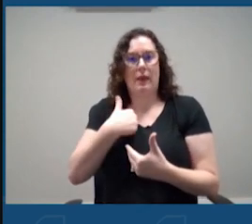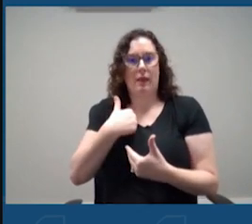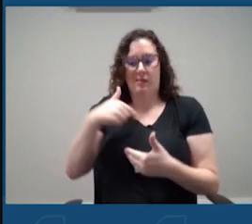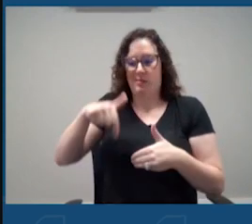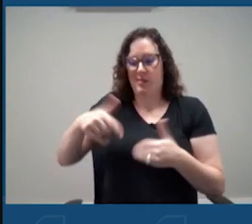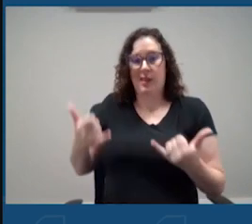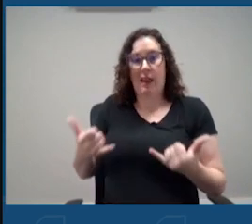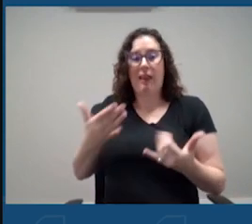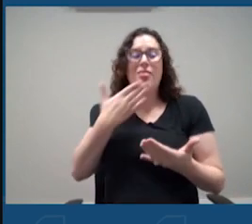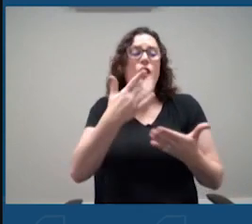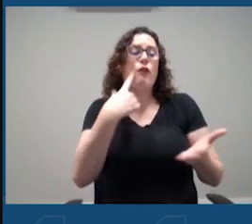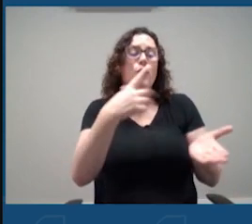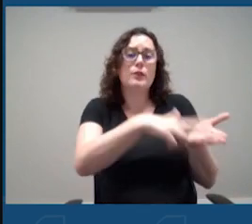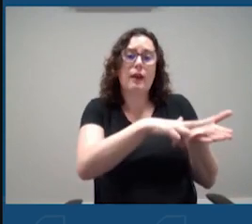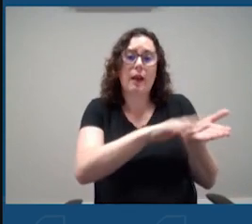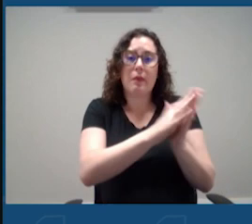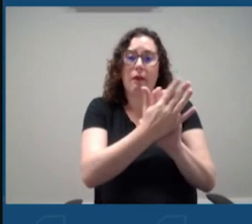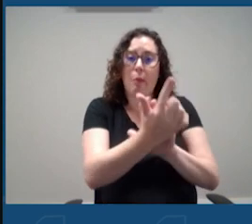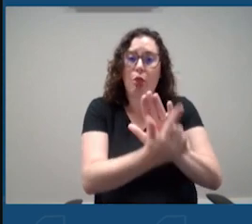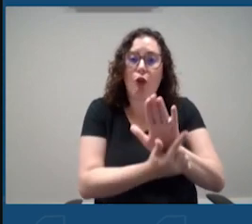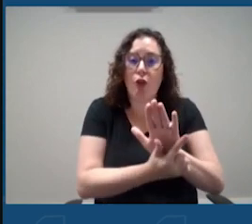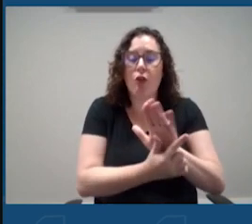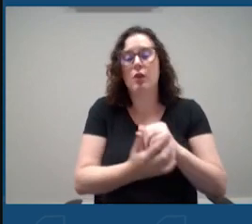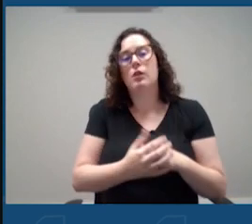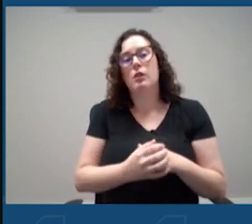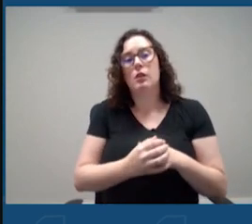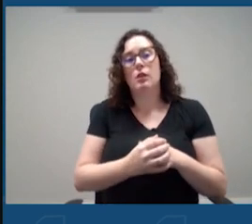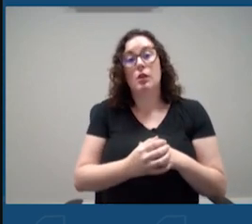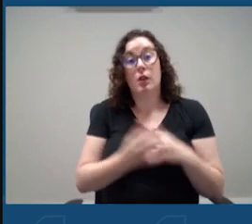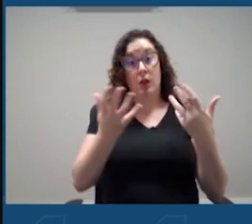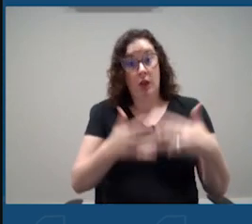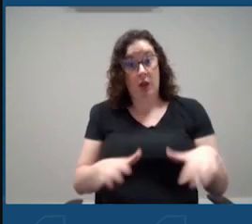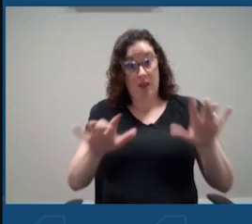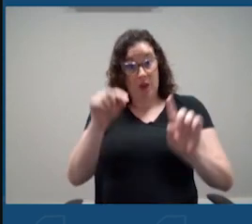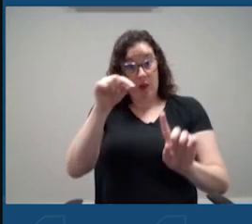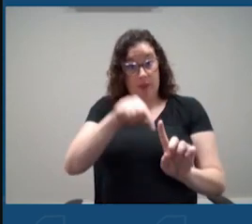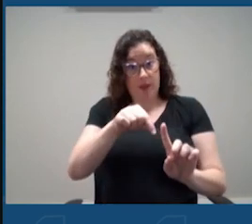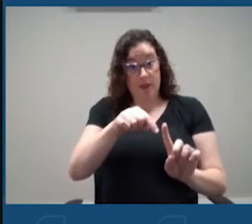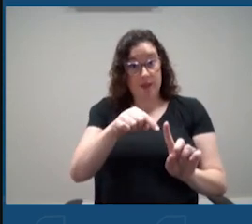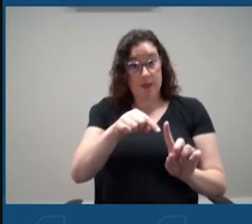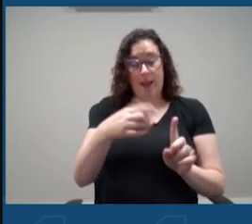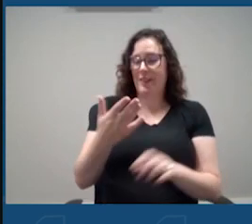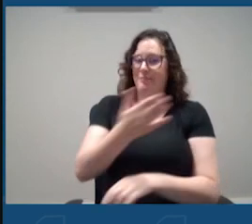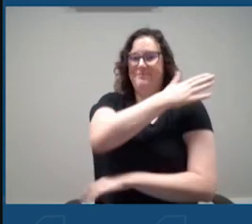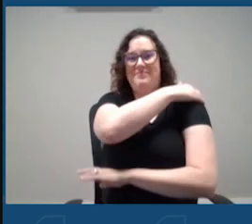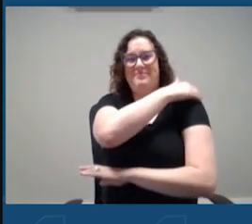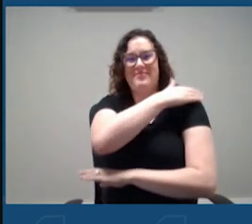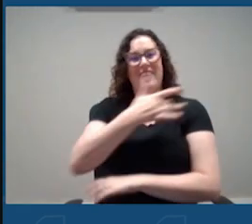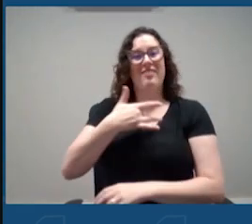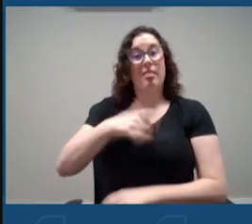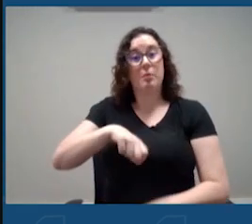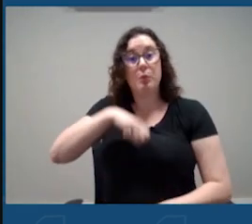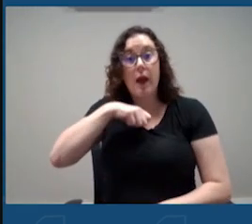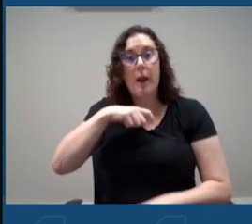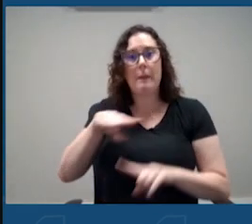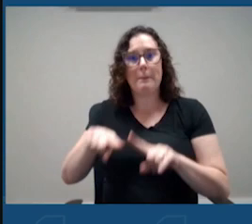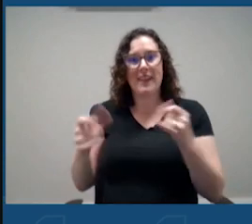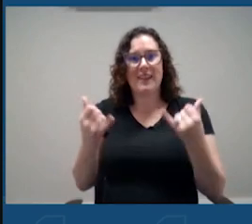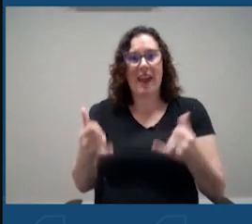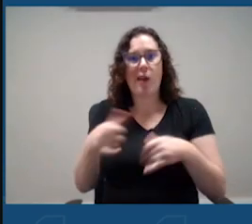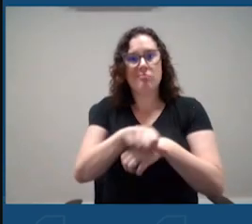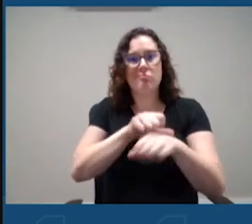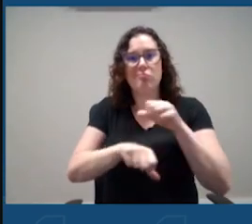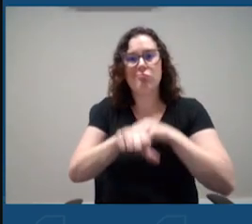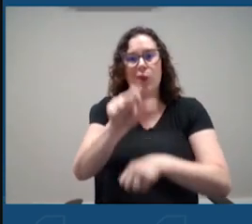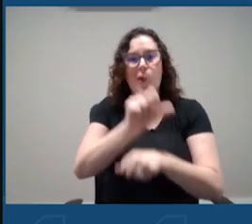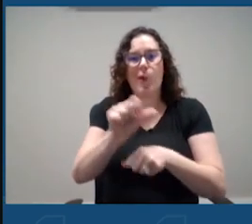into law. And after we get done in this and finish, patting ourselves on the back, let's get to work on the next set of things that have to be done